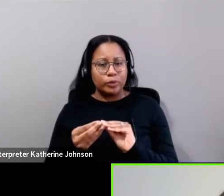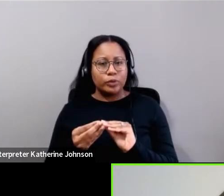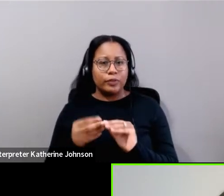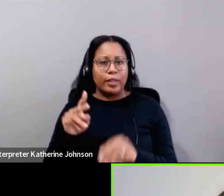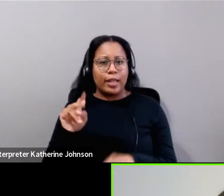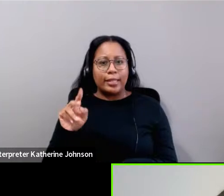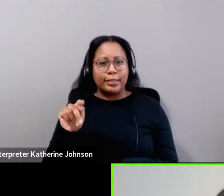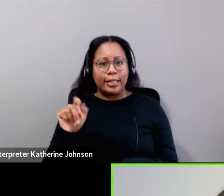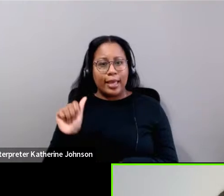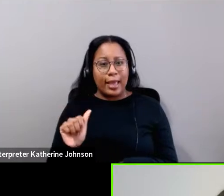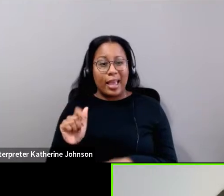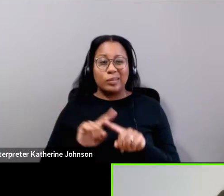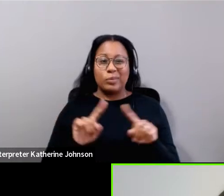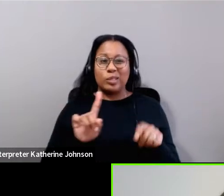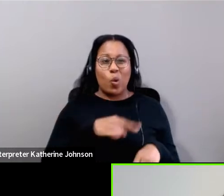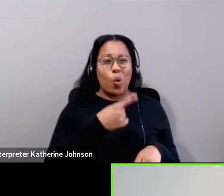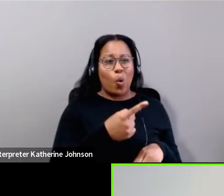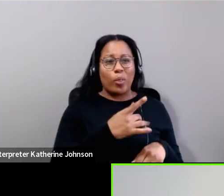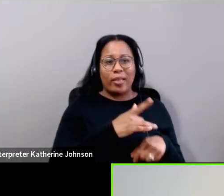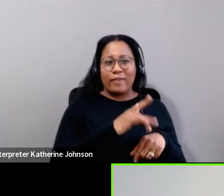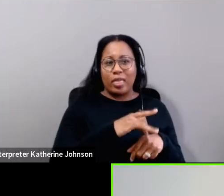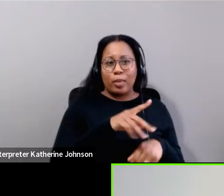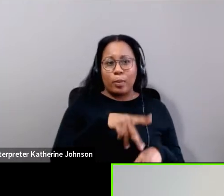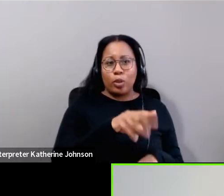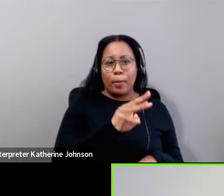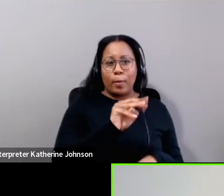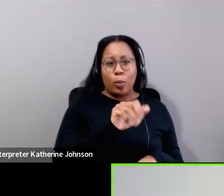at the PUMA level, we had to represent it that way.